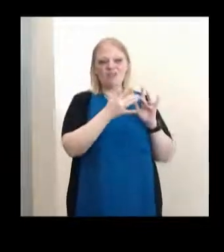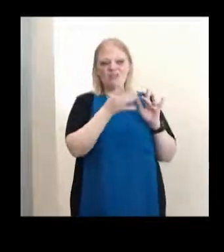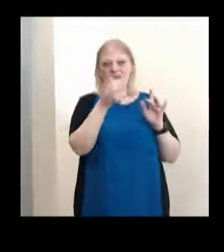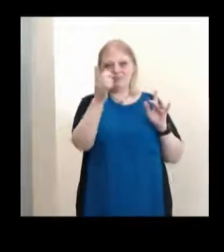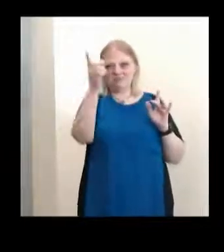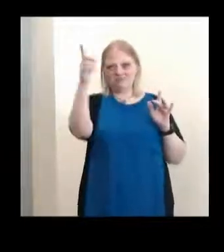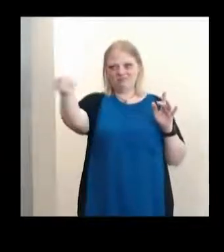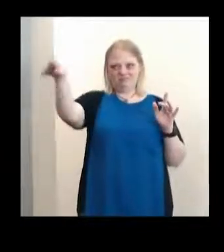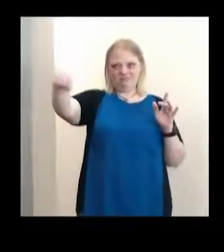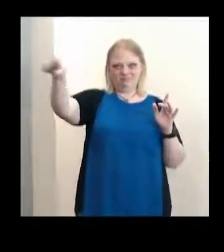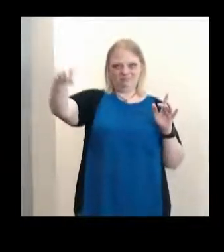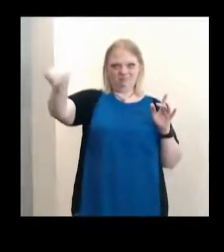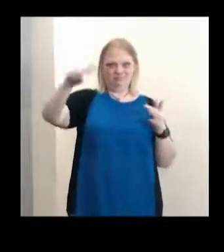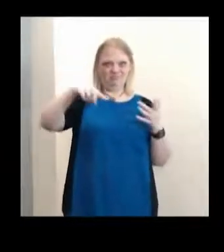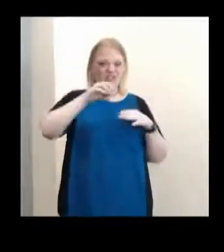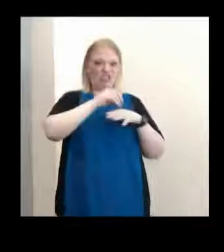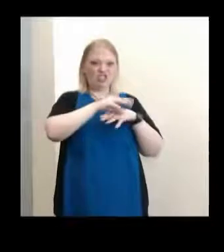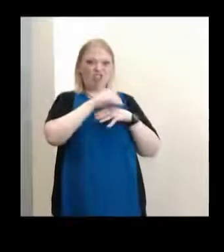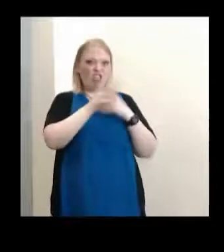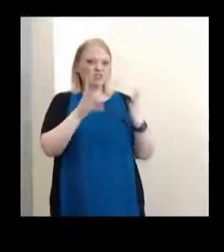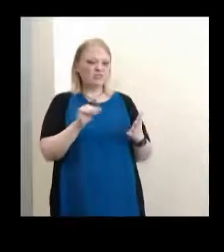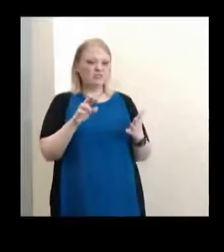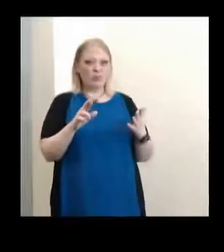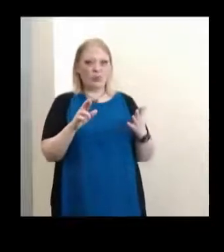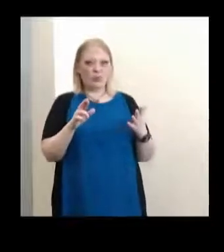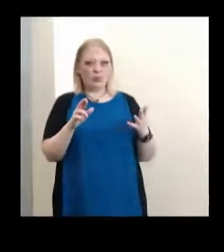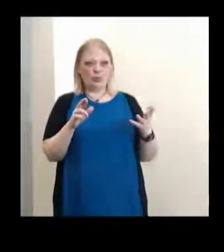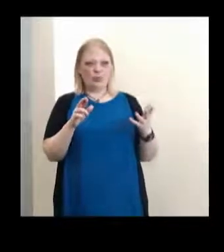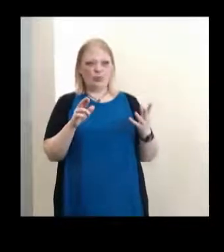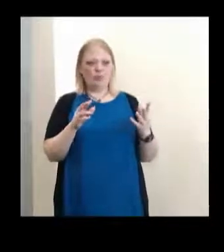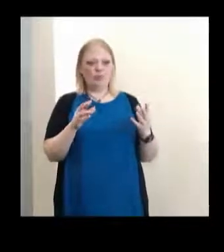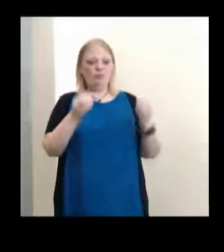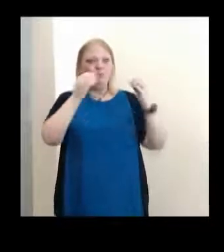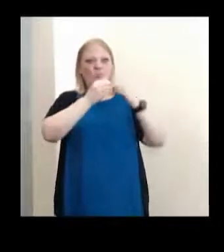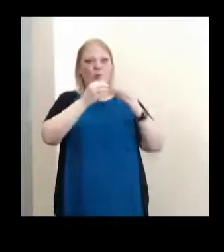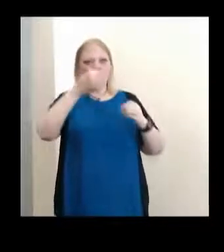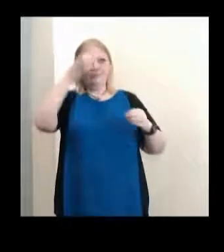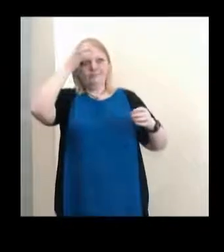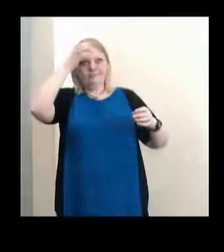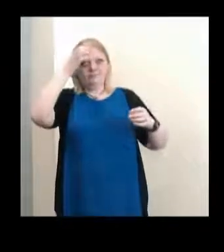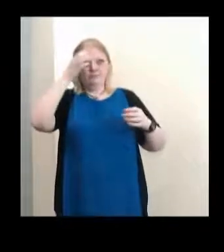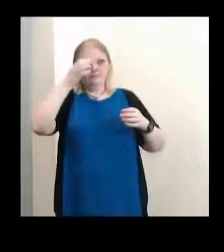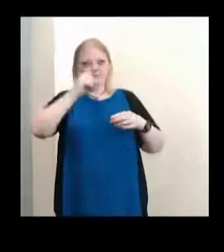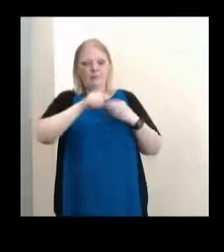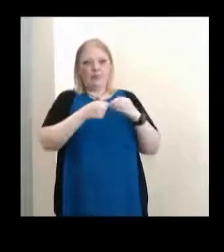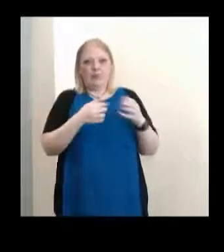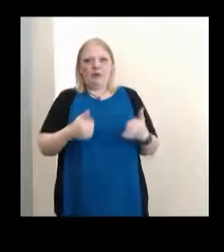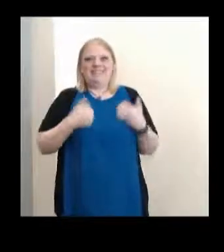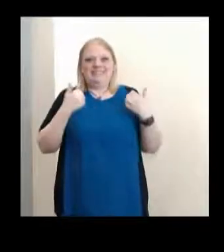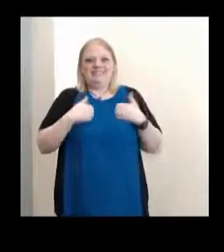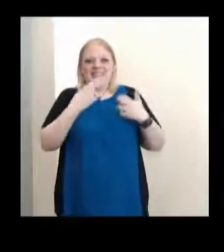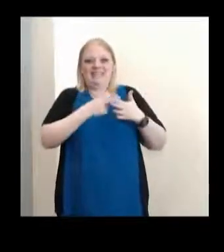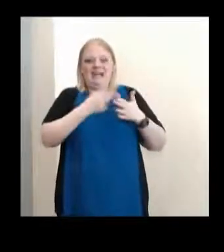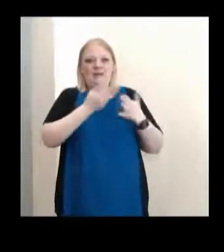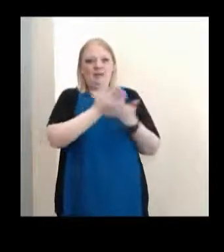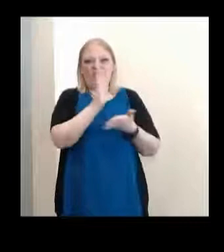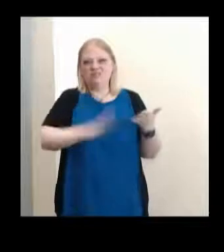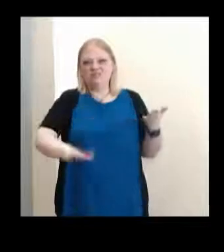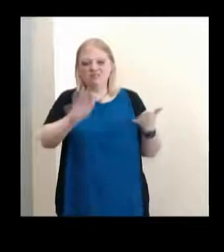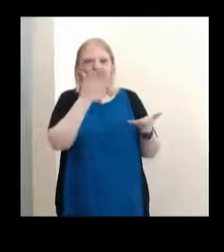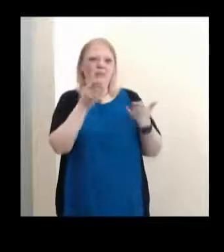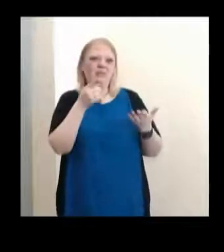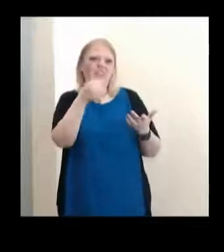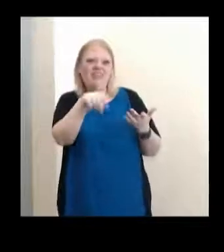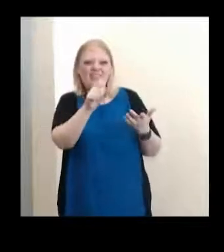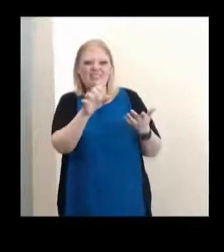are consultants or those that are much more knowledgeable about existing naming rights deals going around across the United States, and they could probably give